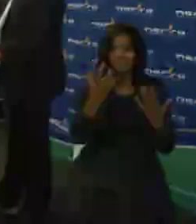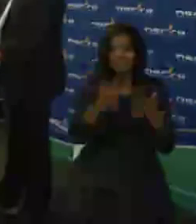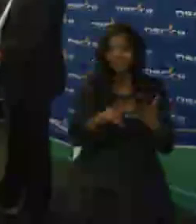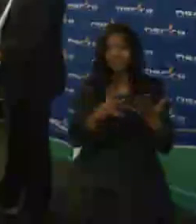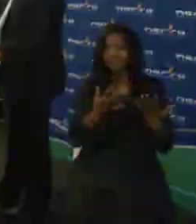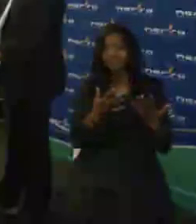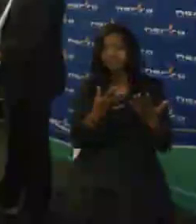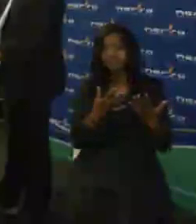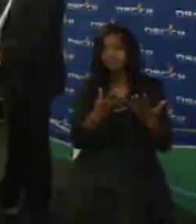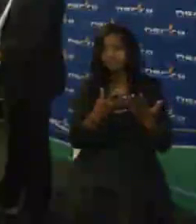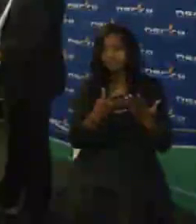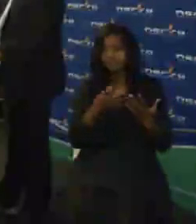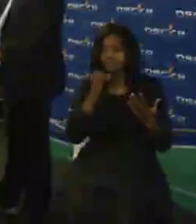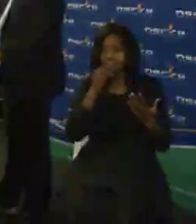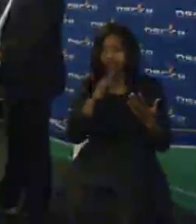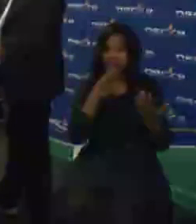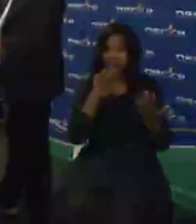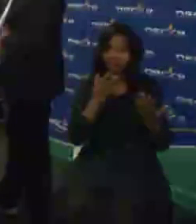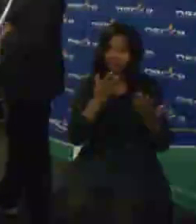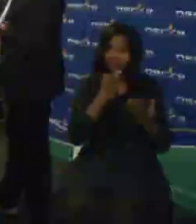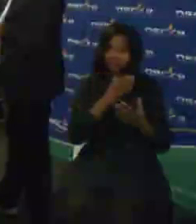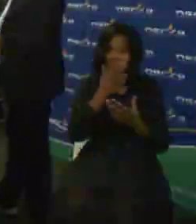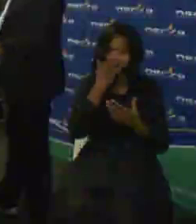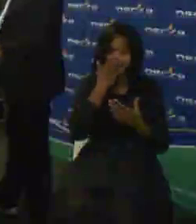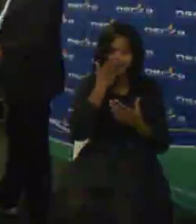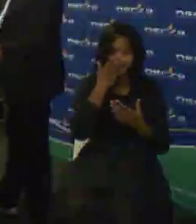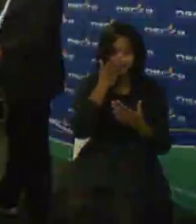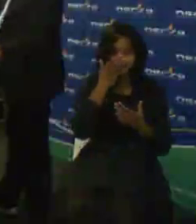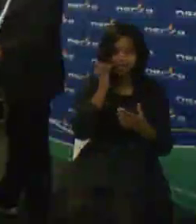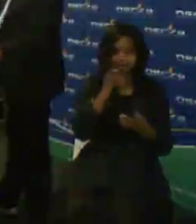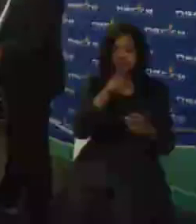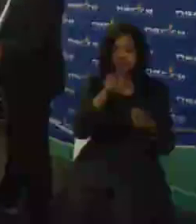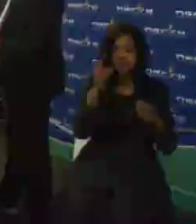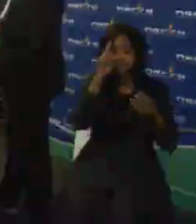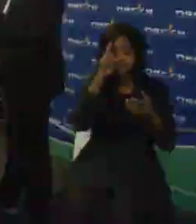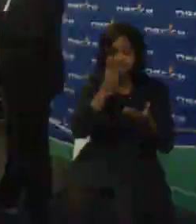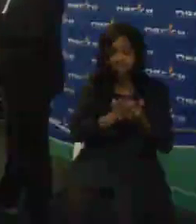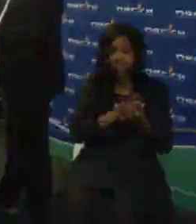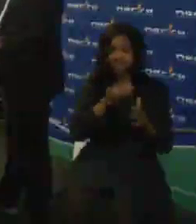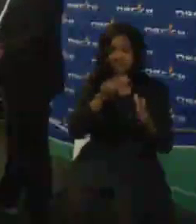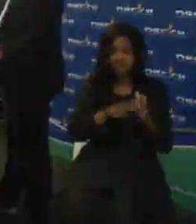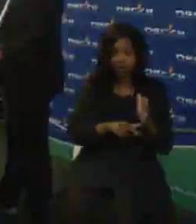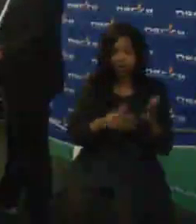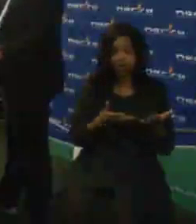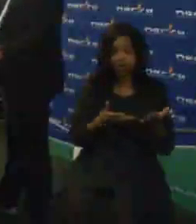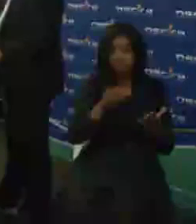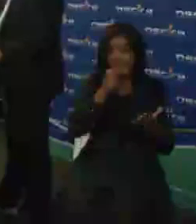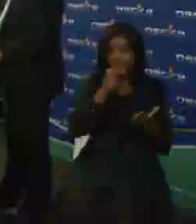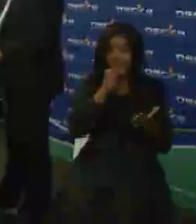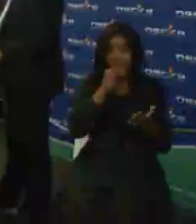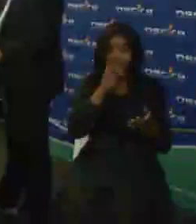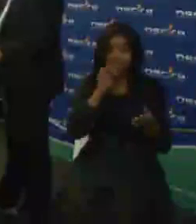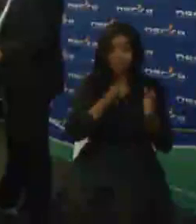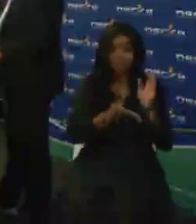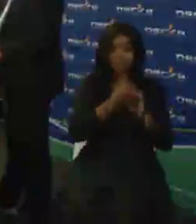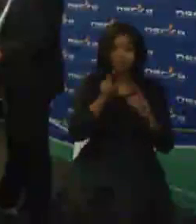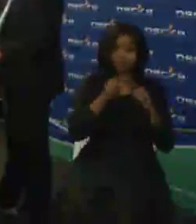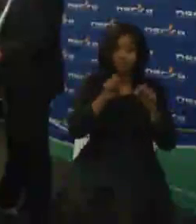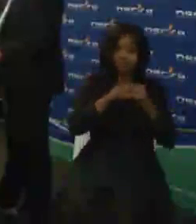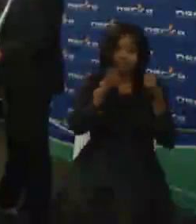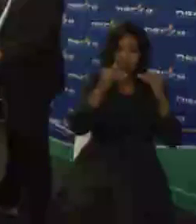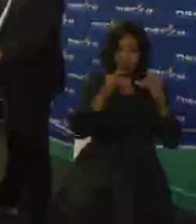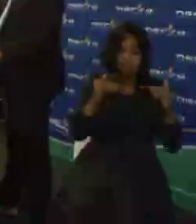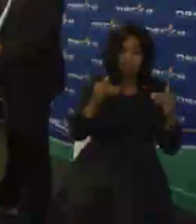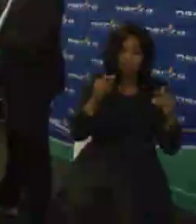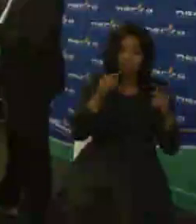know, if the decision is any lower, it means to get to a break-even position